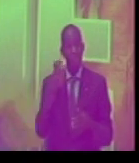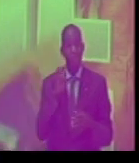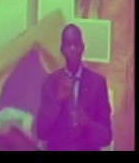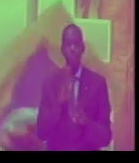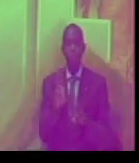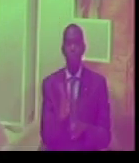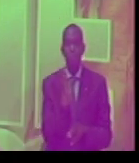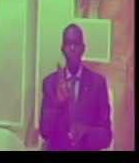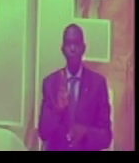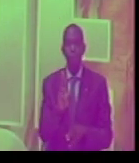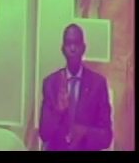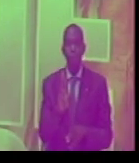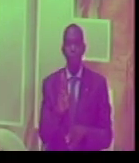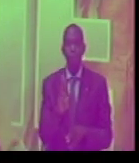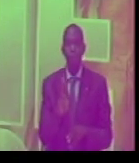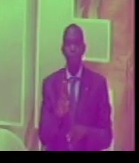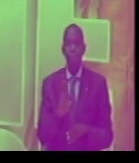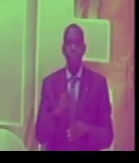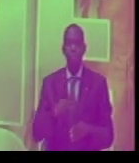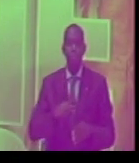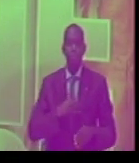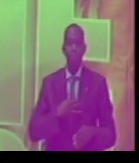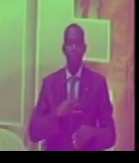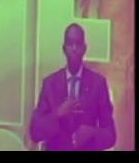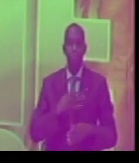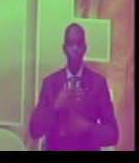even tied napkin.